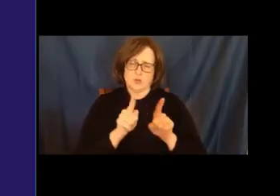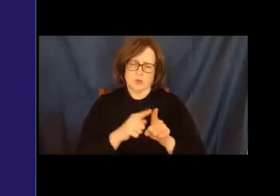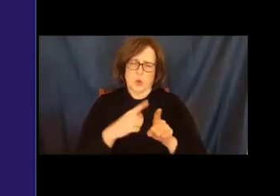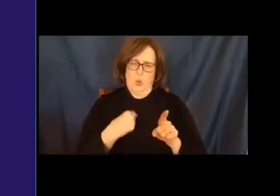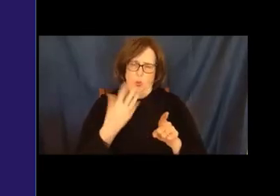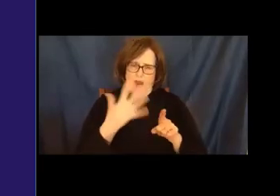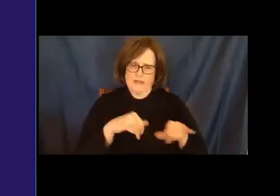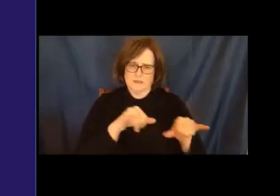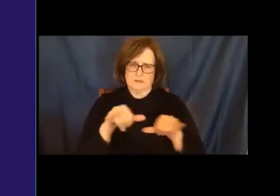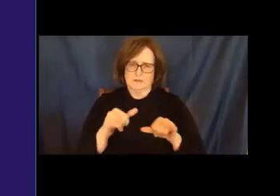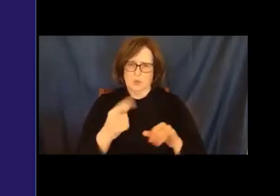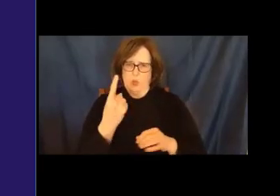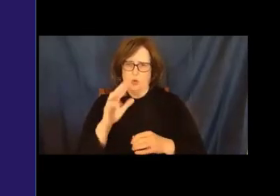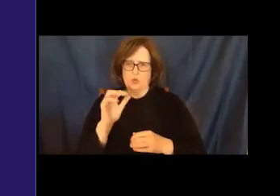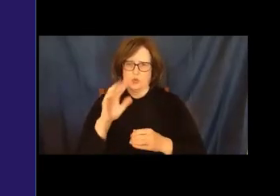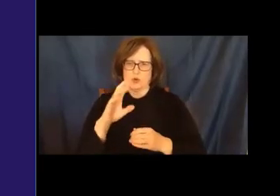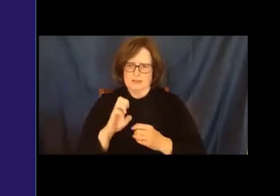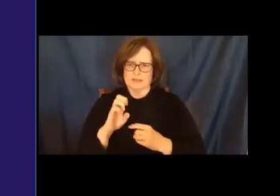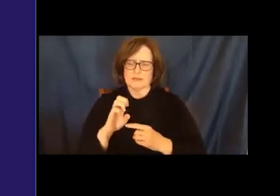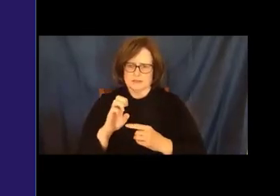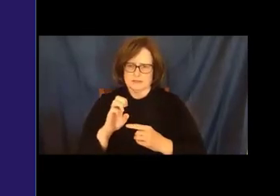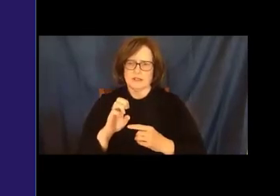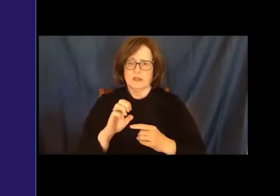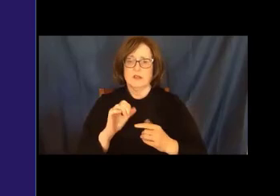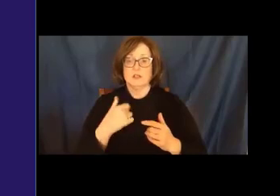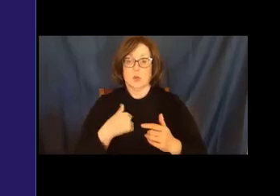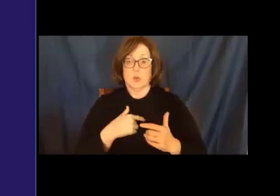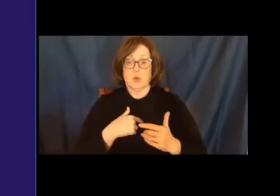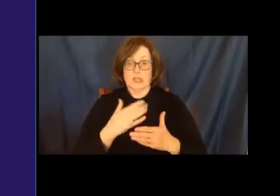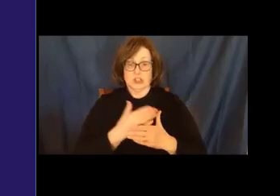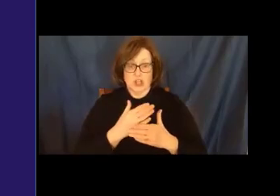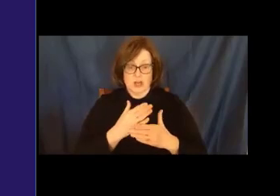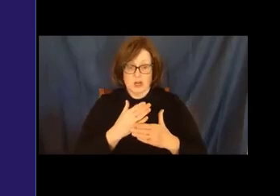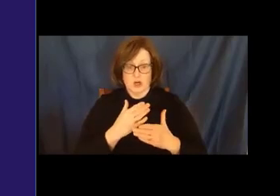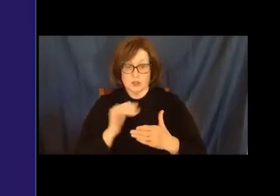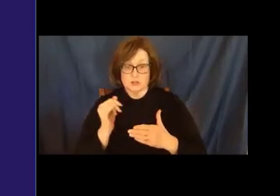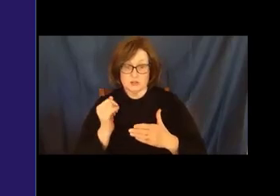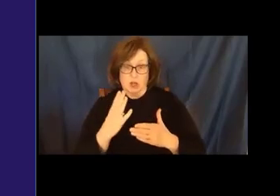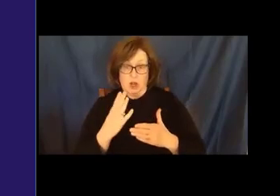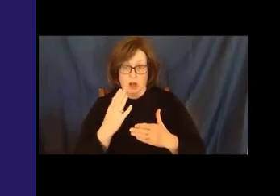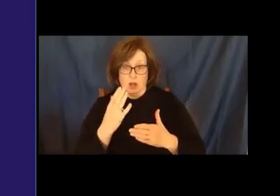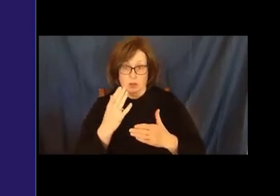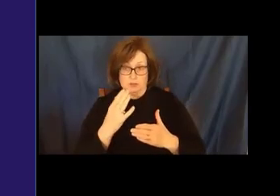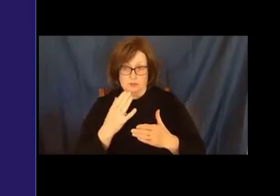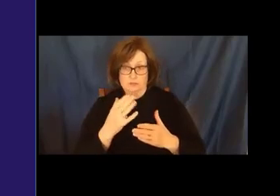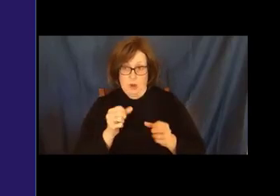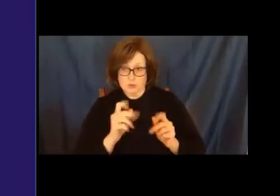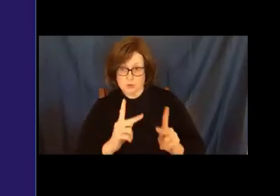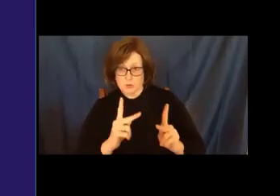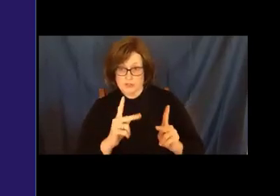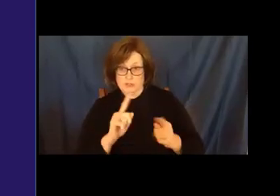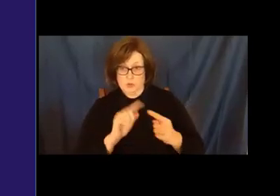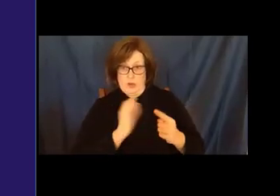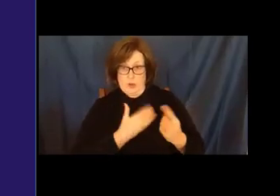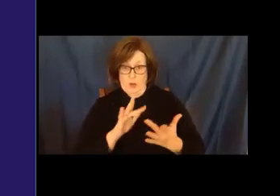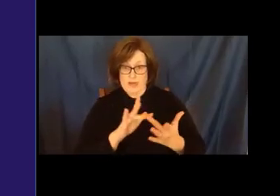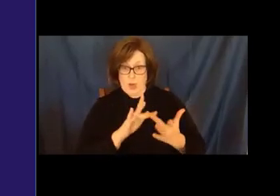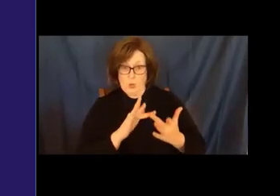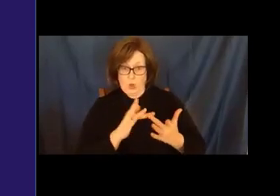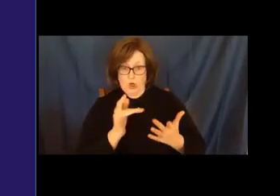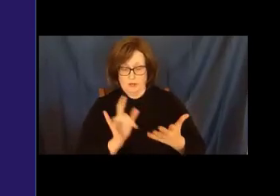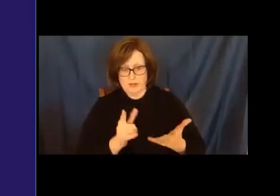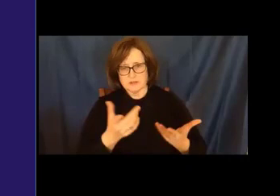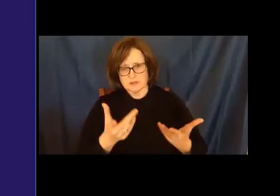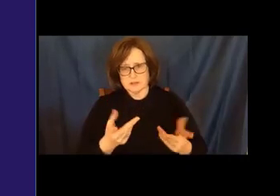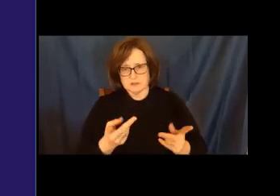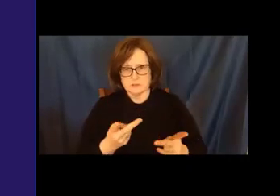postings with only our networks, the problem compounds. Number 2, historically publishing has relied on the labor of unpaid